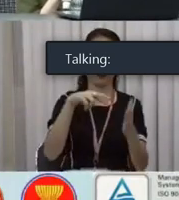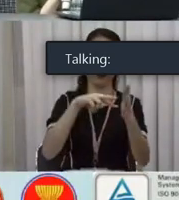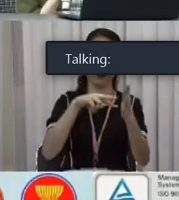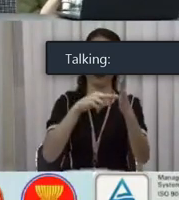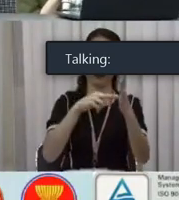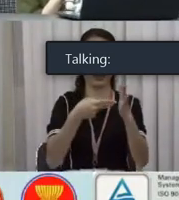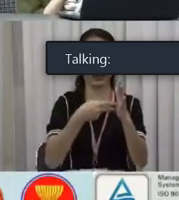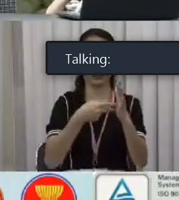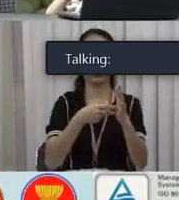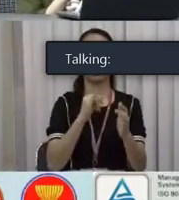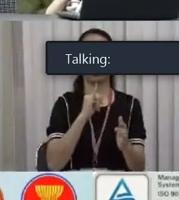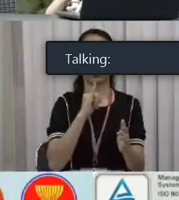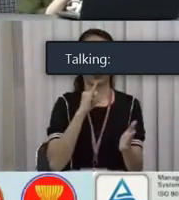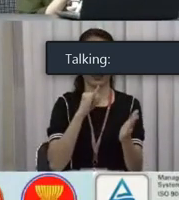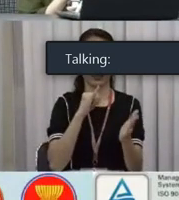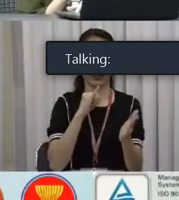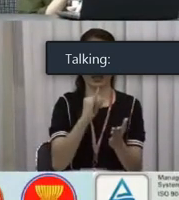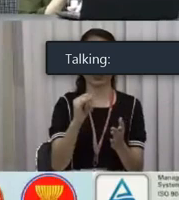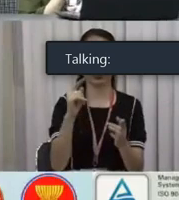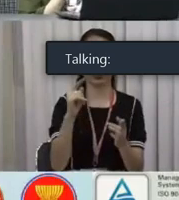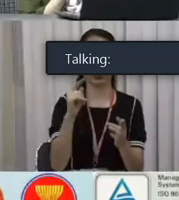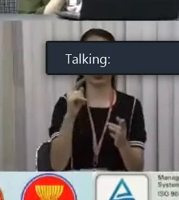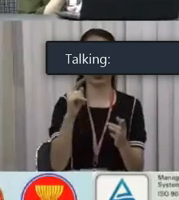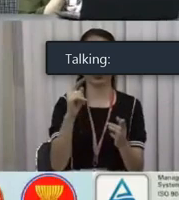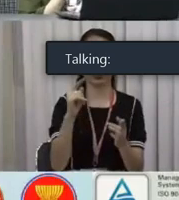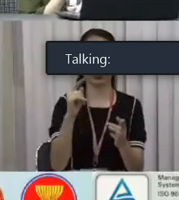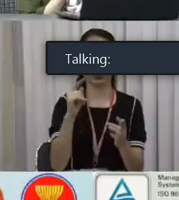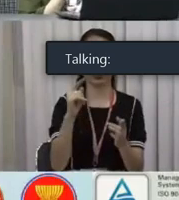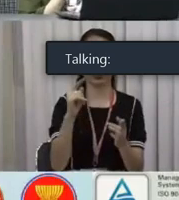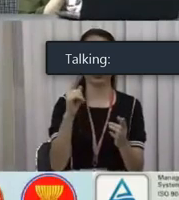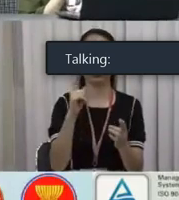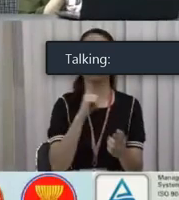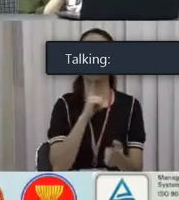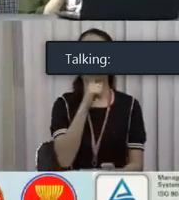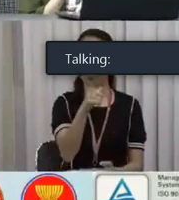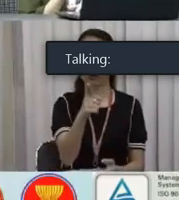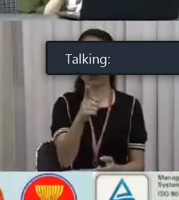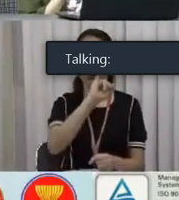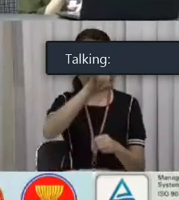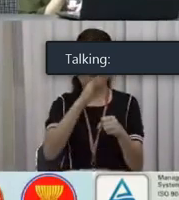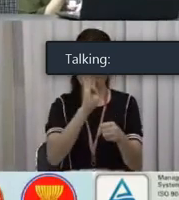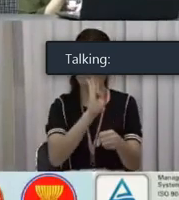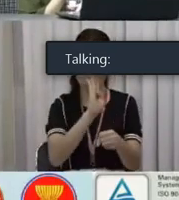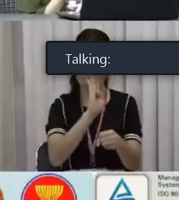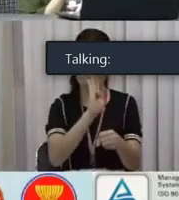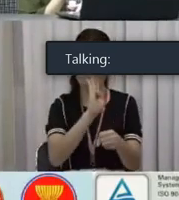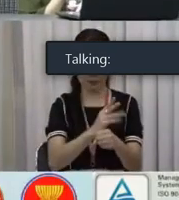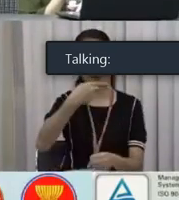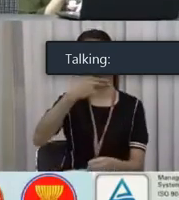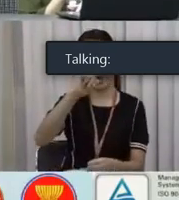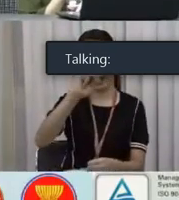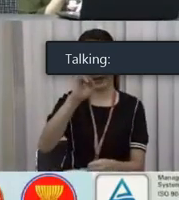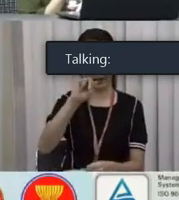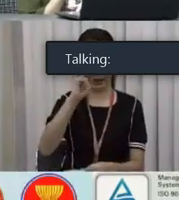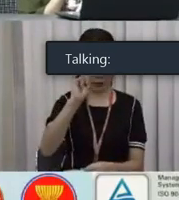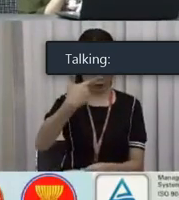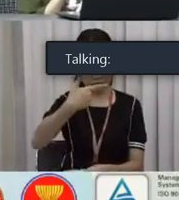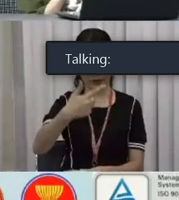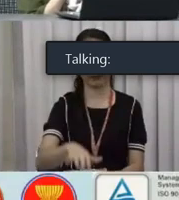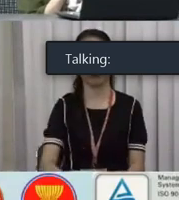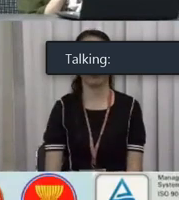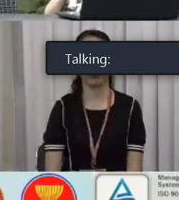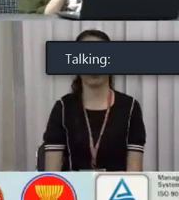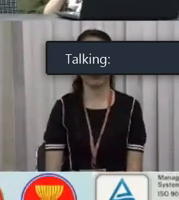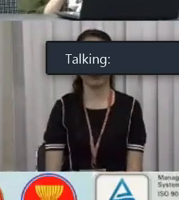kay legal and legit. So for career guidance and employment coaching, you may